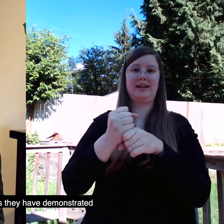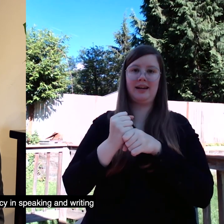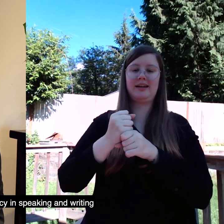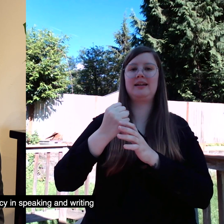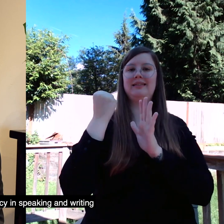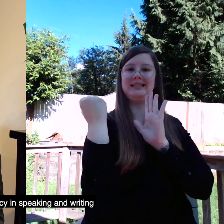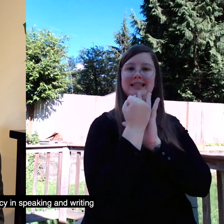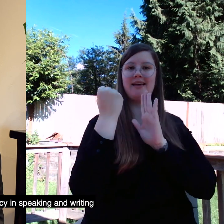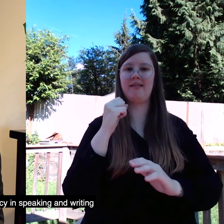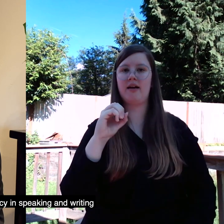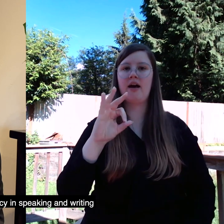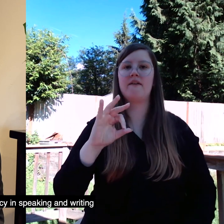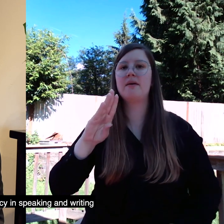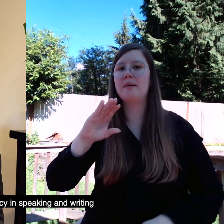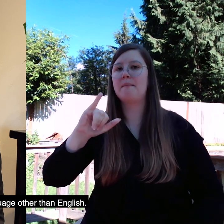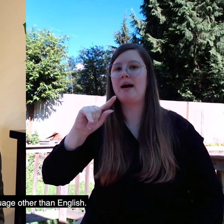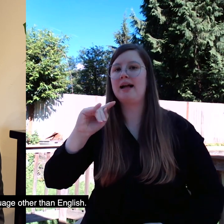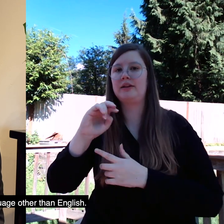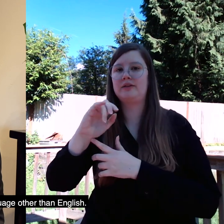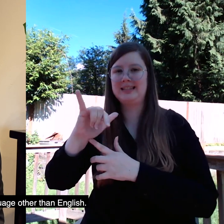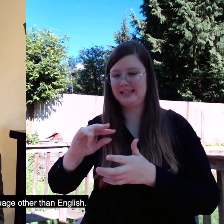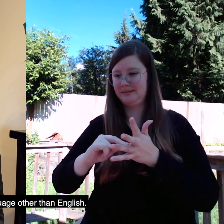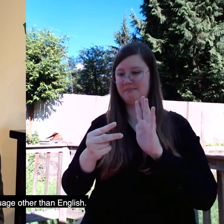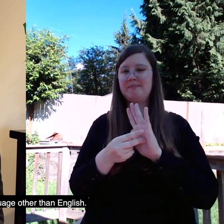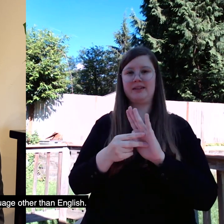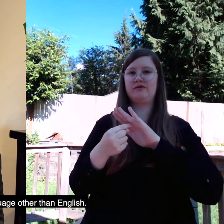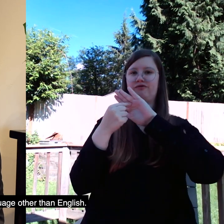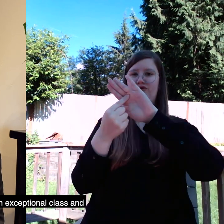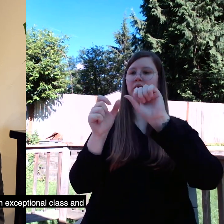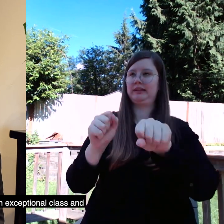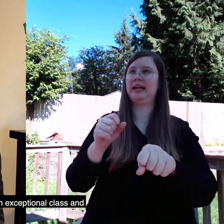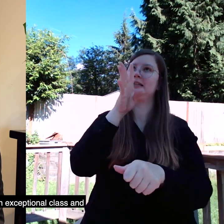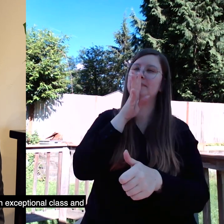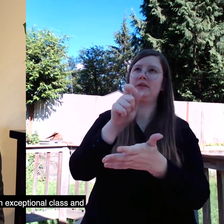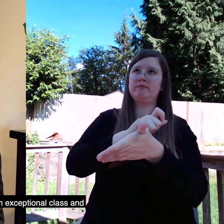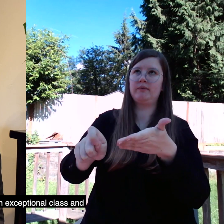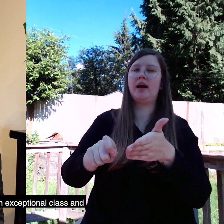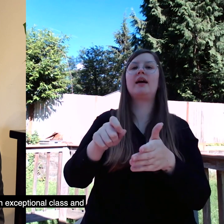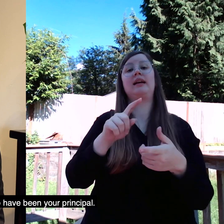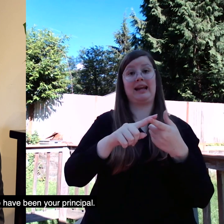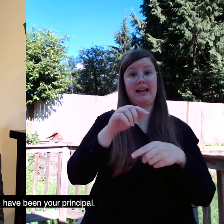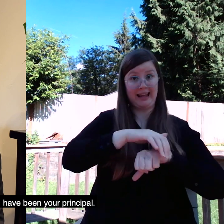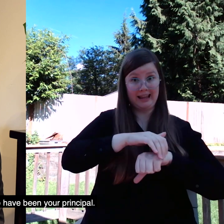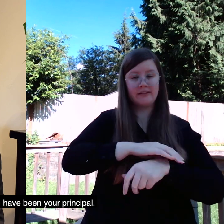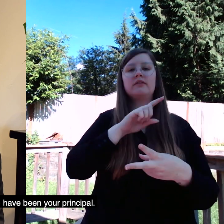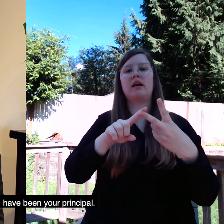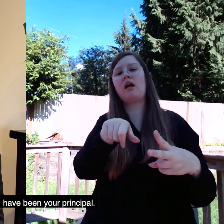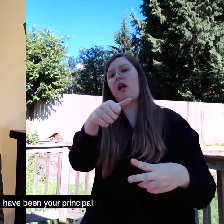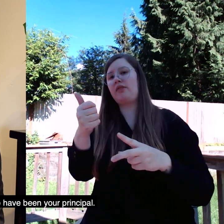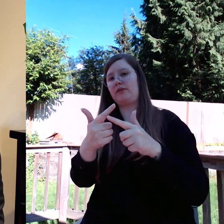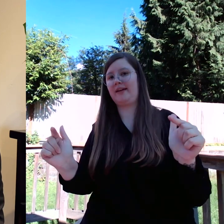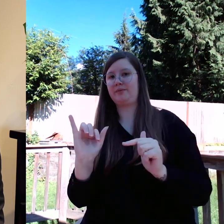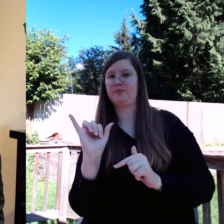means they've demonstrated competency in speaking and writing in a language other than English. You're an exceptional class, and I'm proud to have been